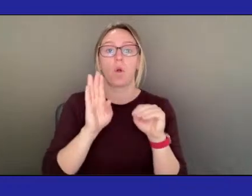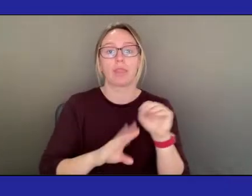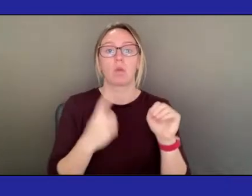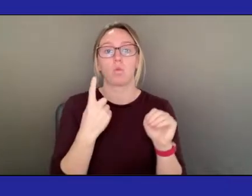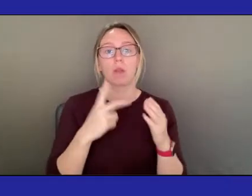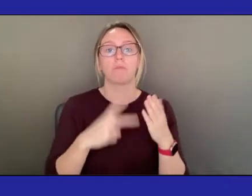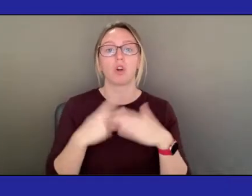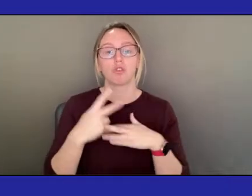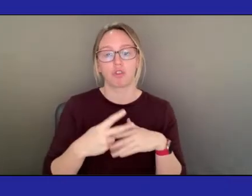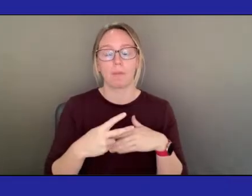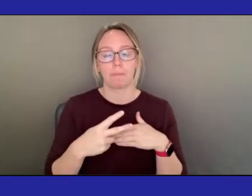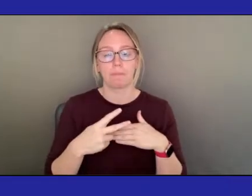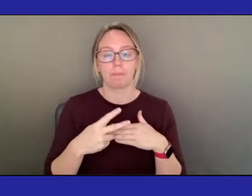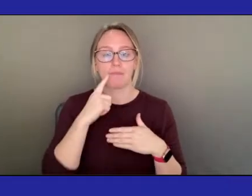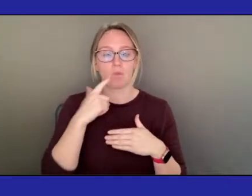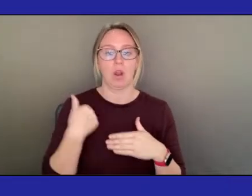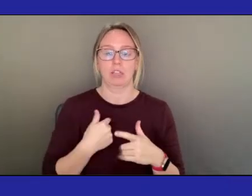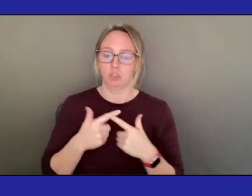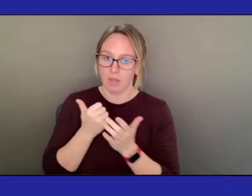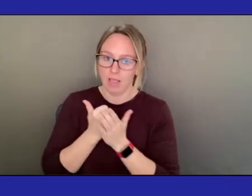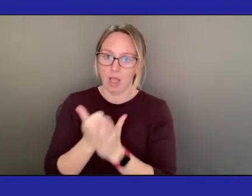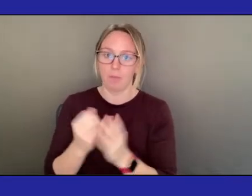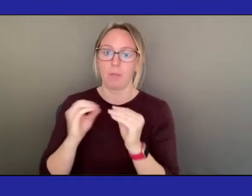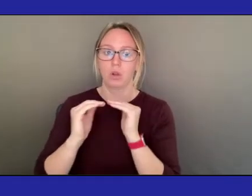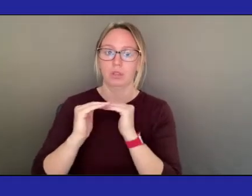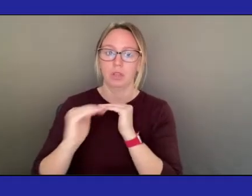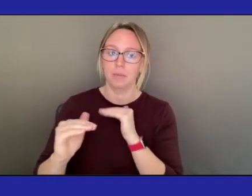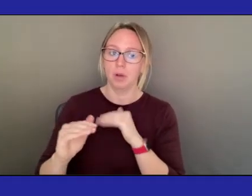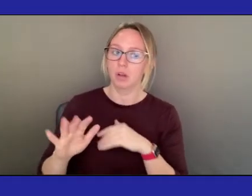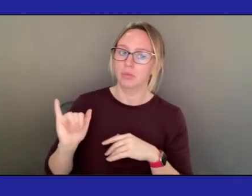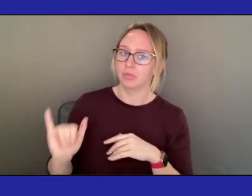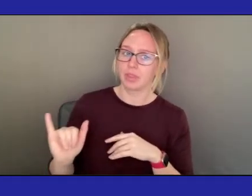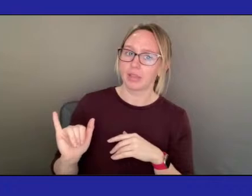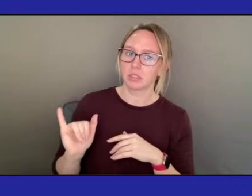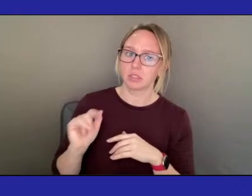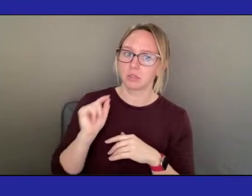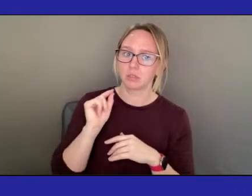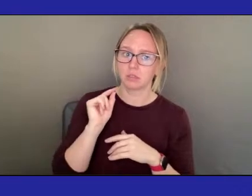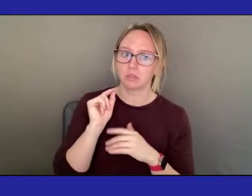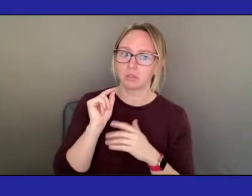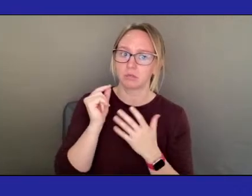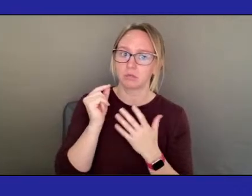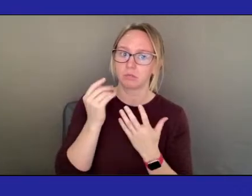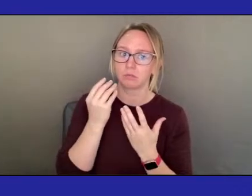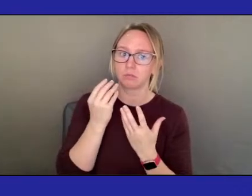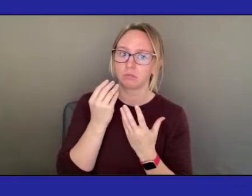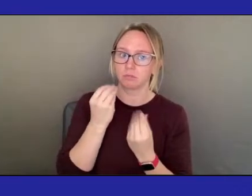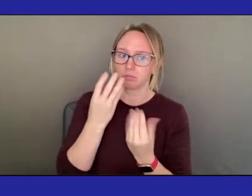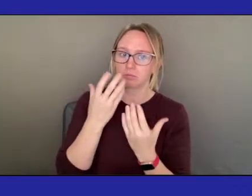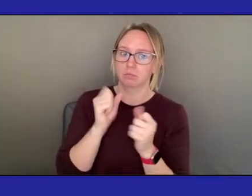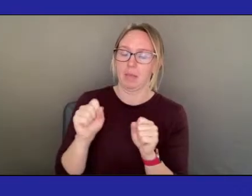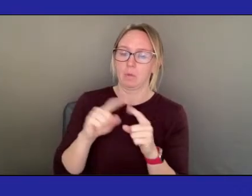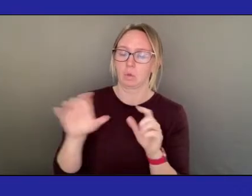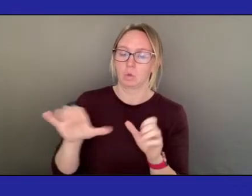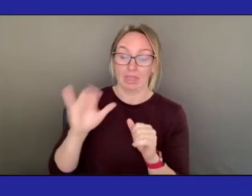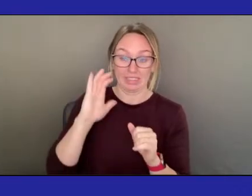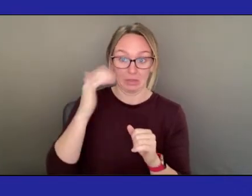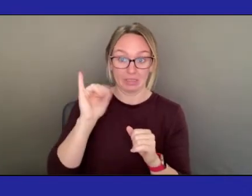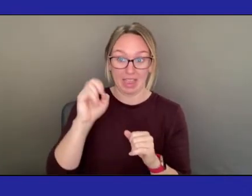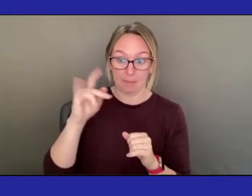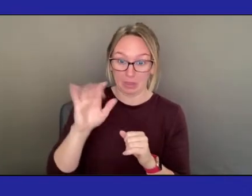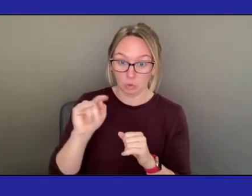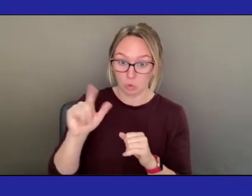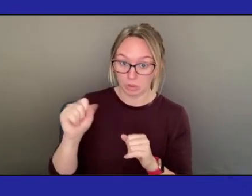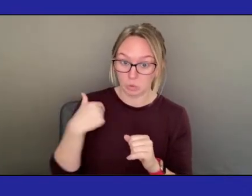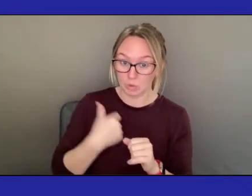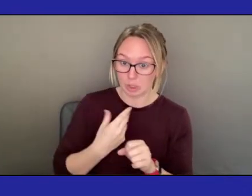try to help them to And get so under we're really able control. to do this because of, it sounds like the Epic tools that we're using and. Well, we